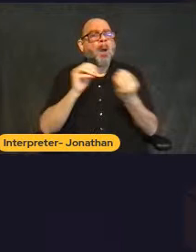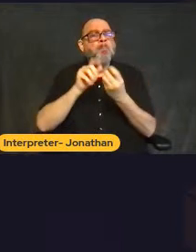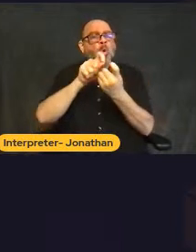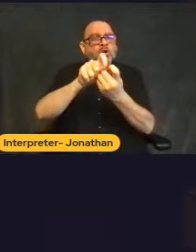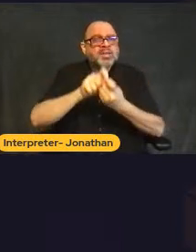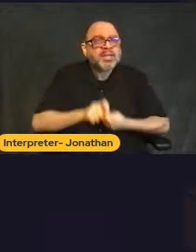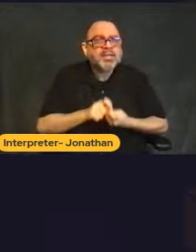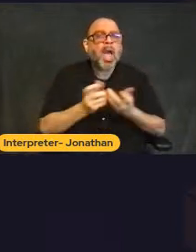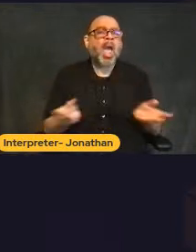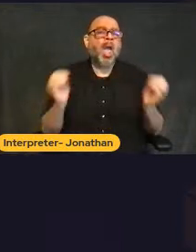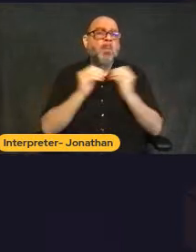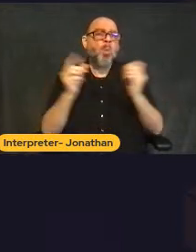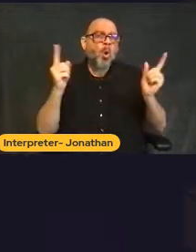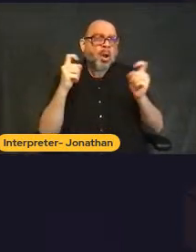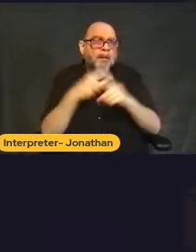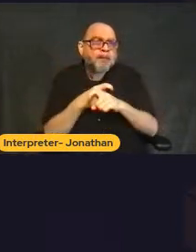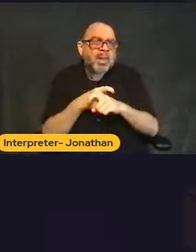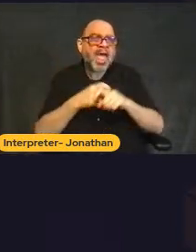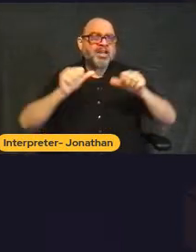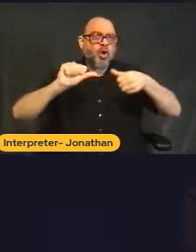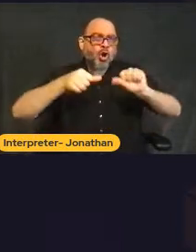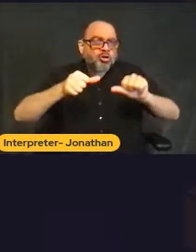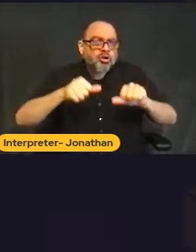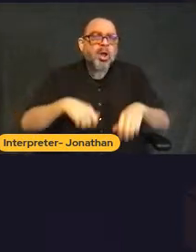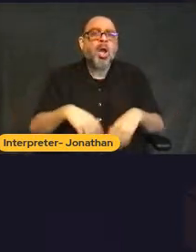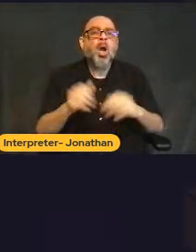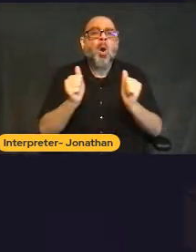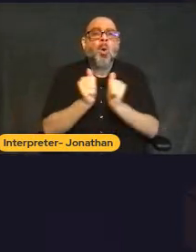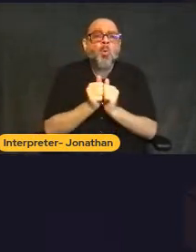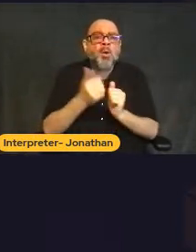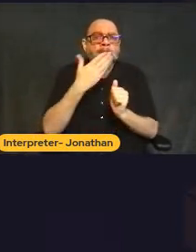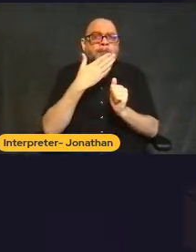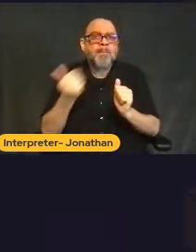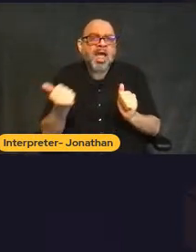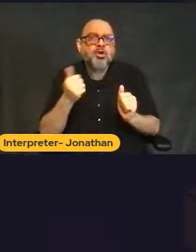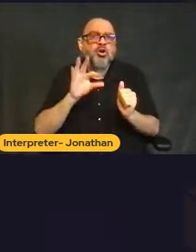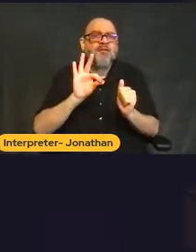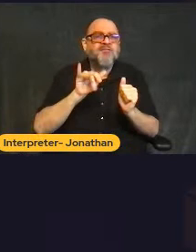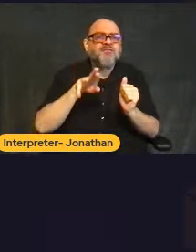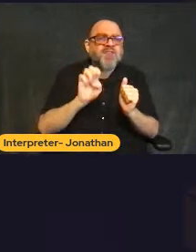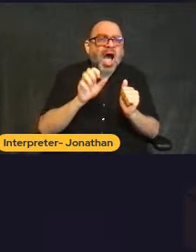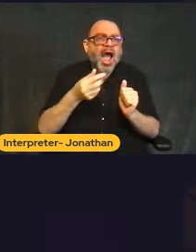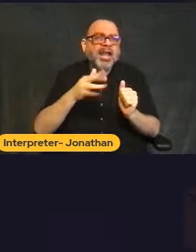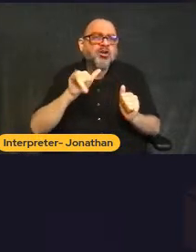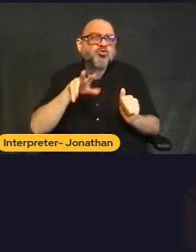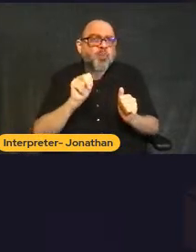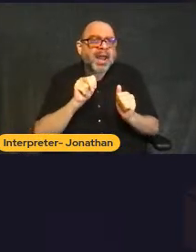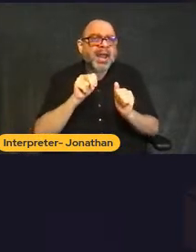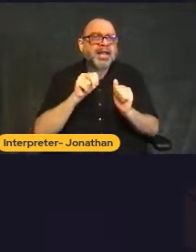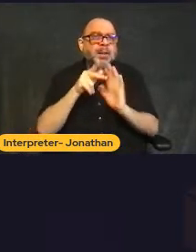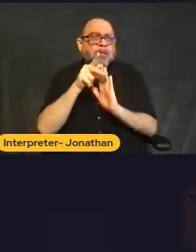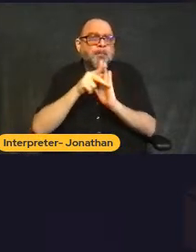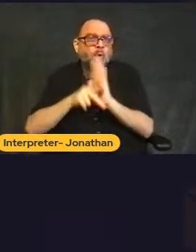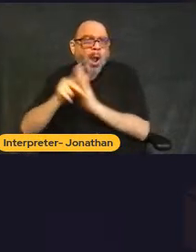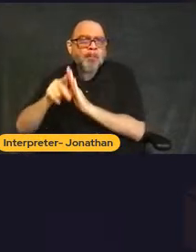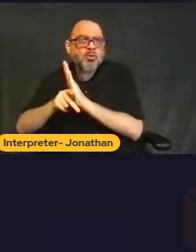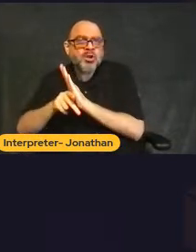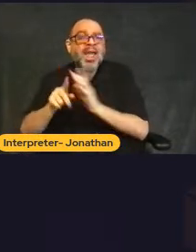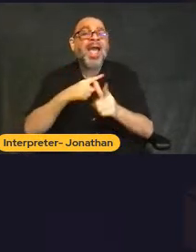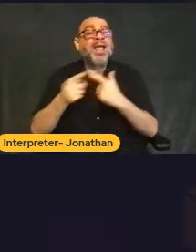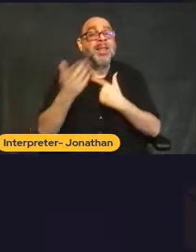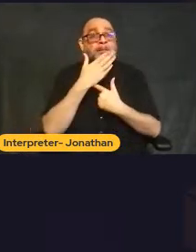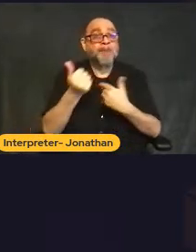complex architecture with fine-grained properties, and it offers better integration with